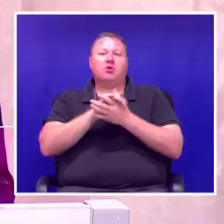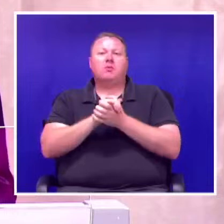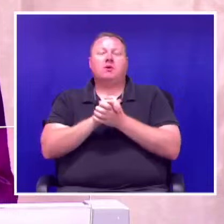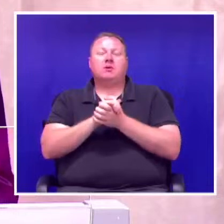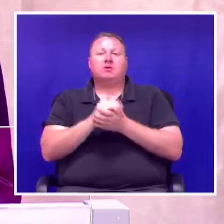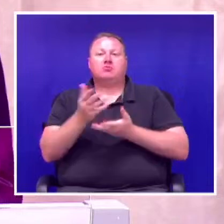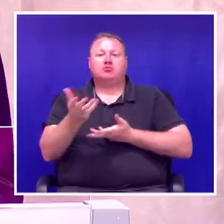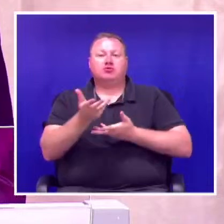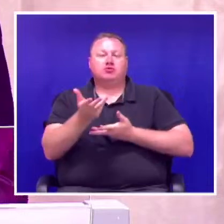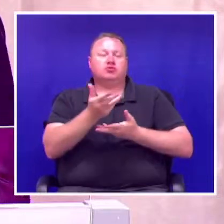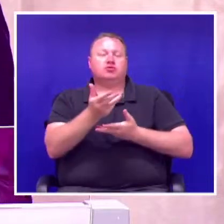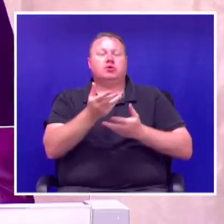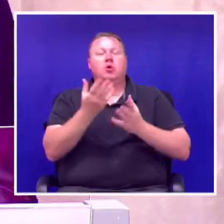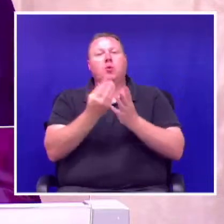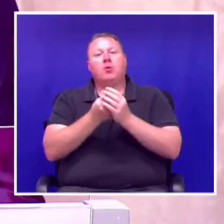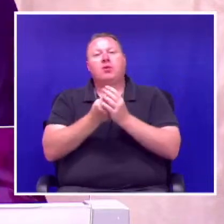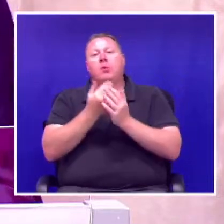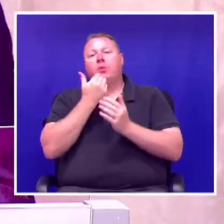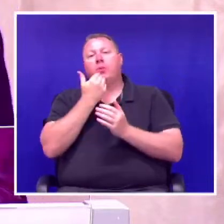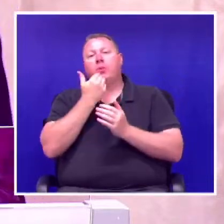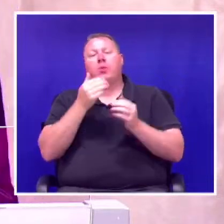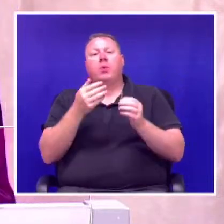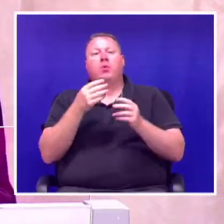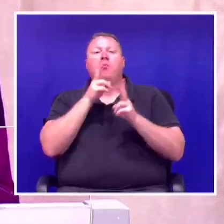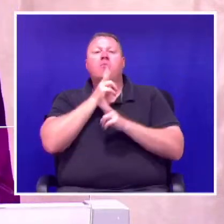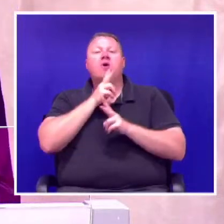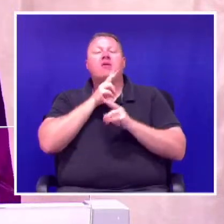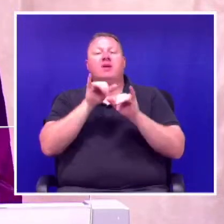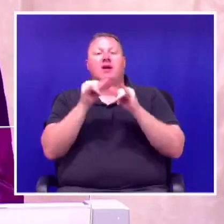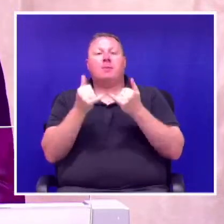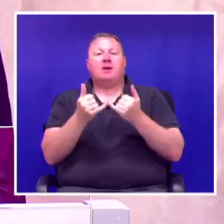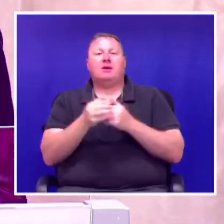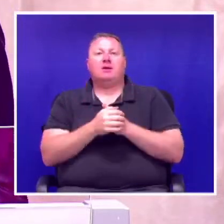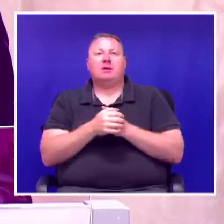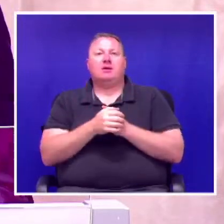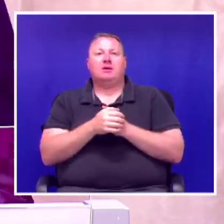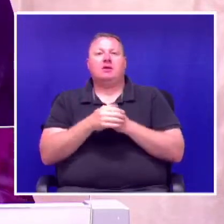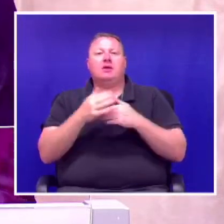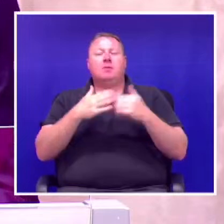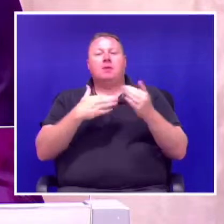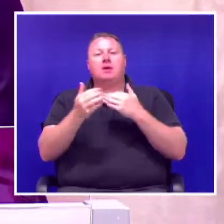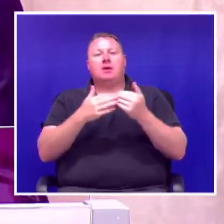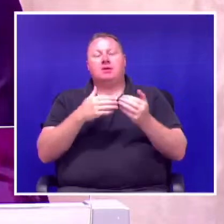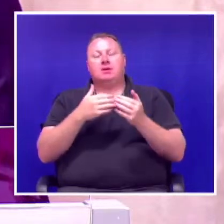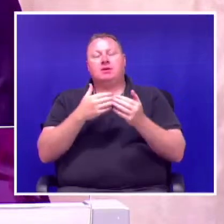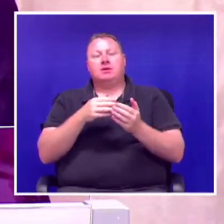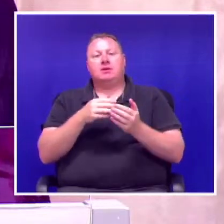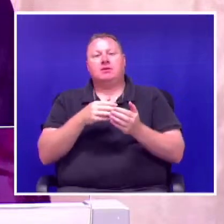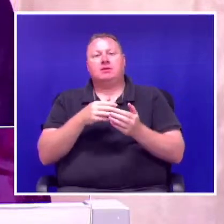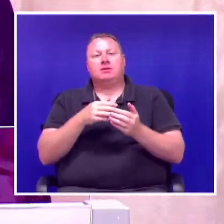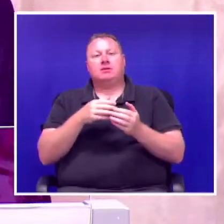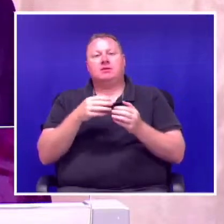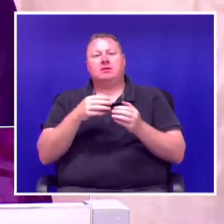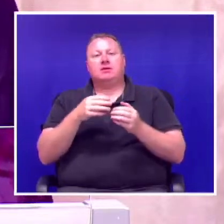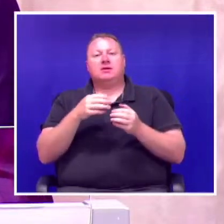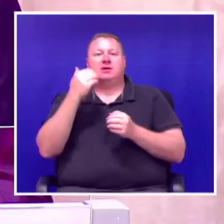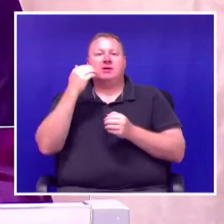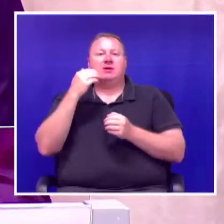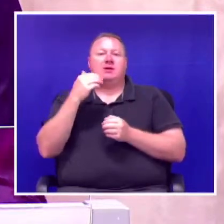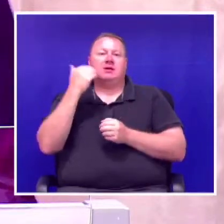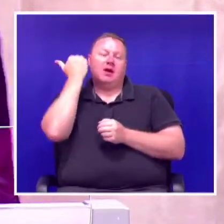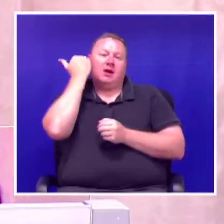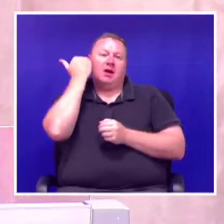collaboration with the private sector while building the capacity of the state to create a conducive environment